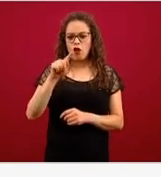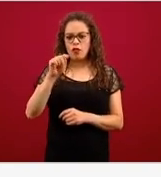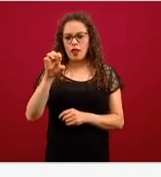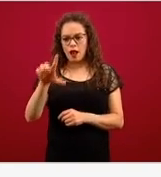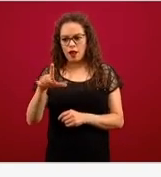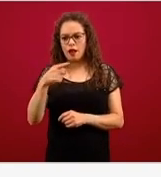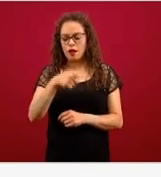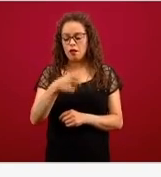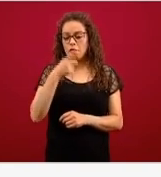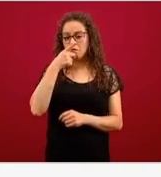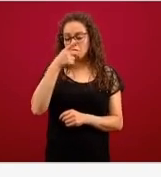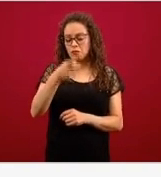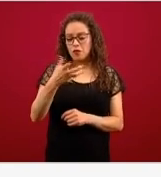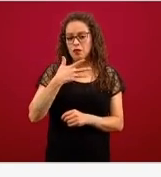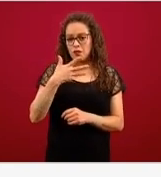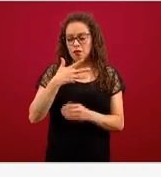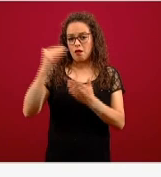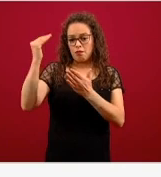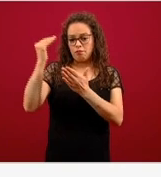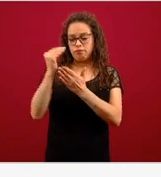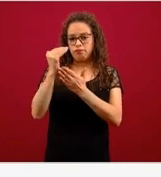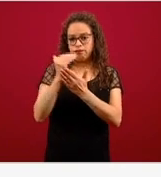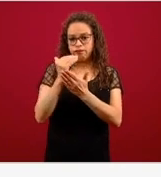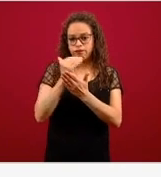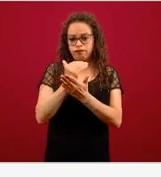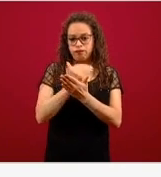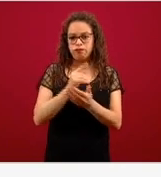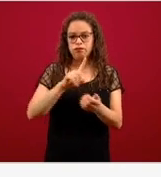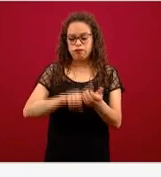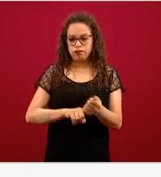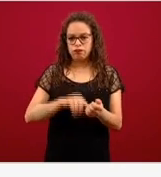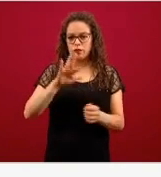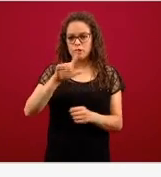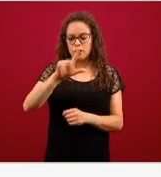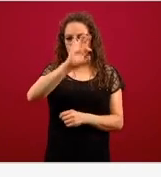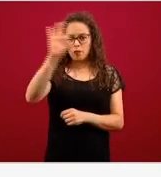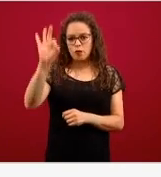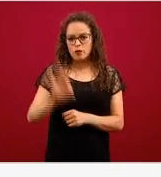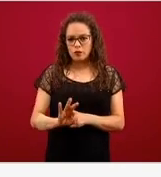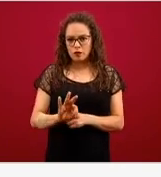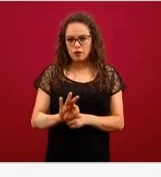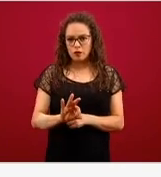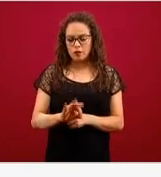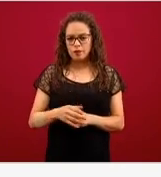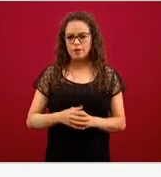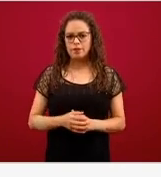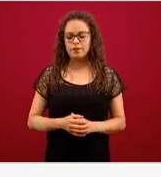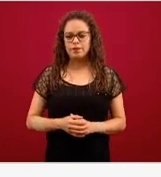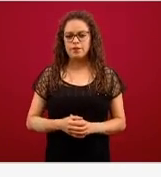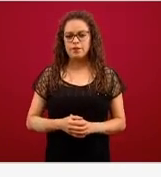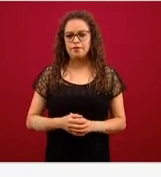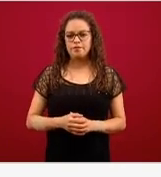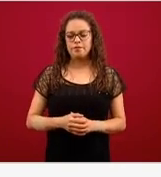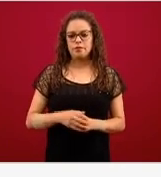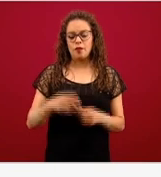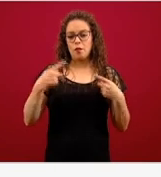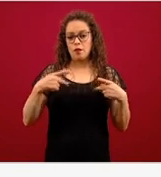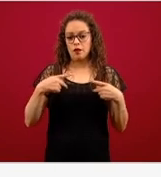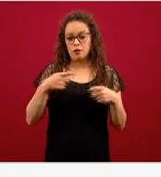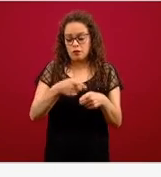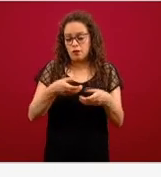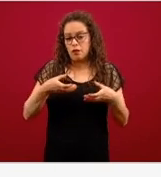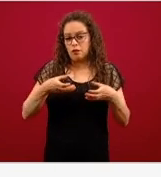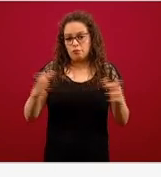been analyzed by a group of by a team of scientists from CONACYT who